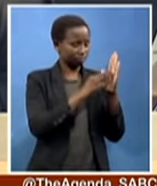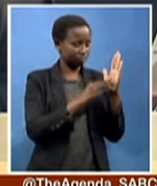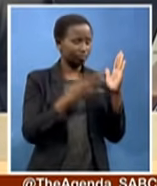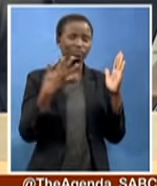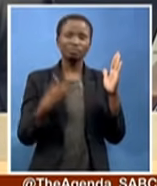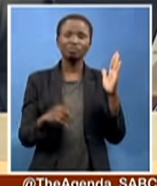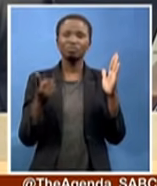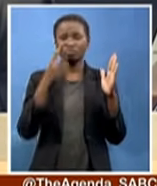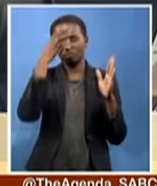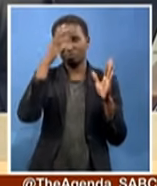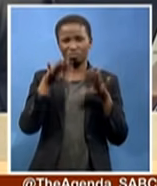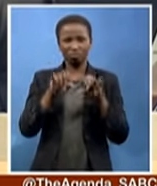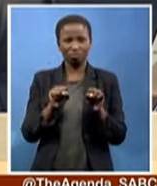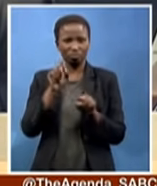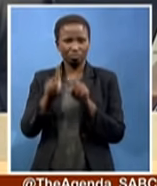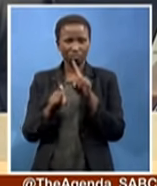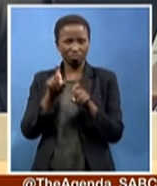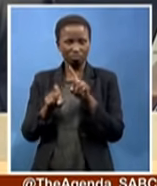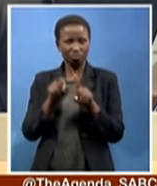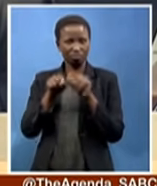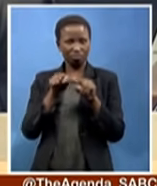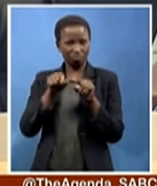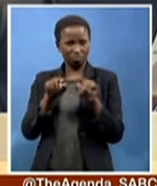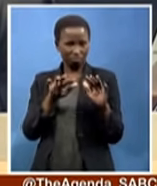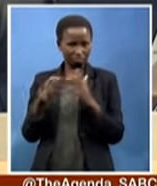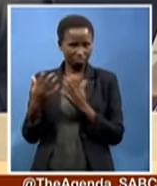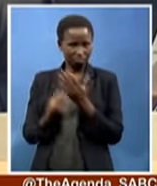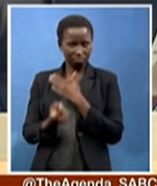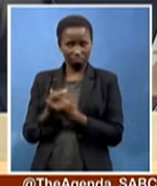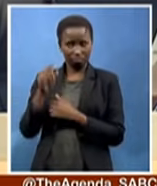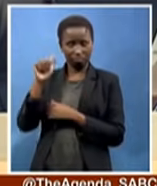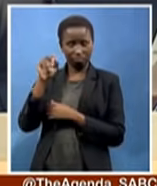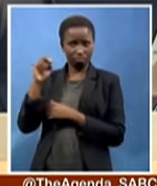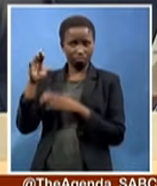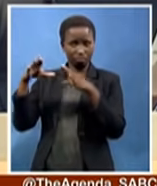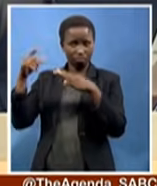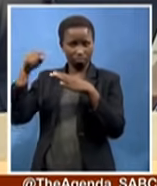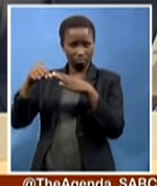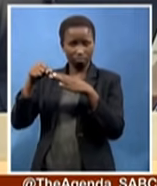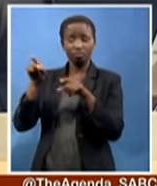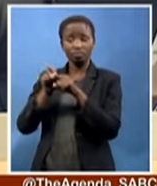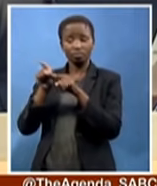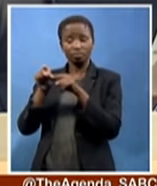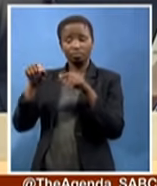ANC and how the organization responded at different moments.